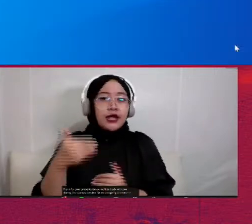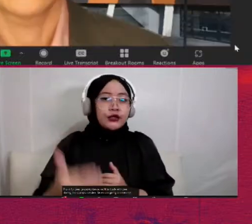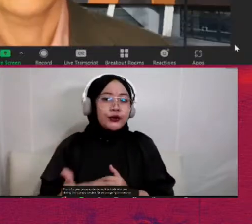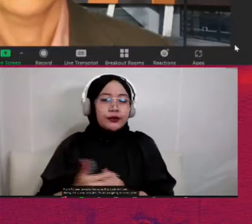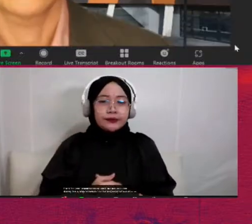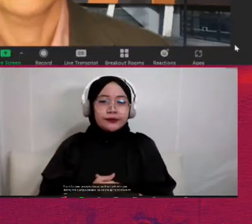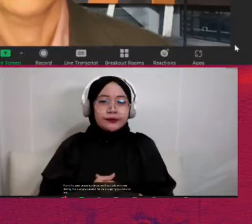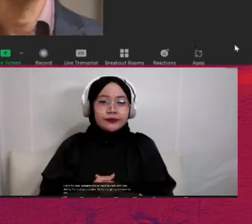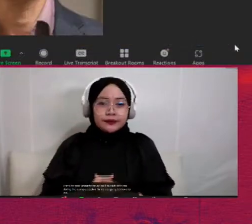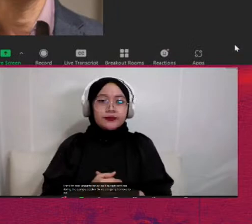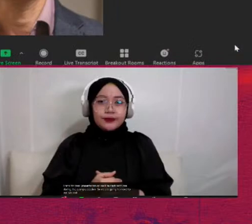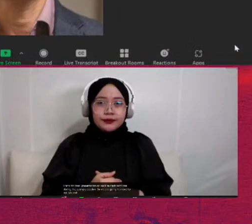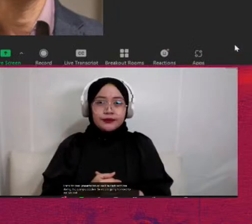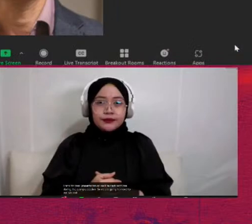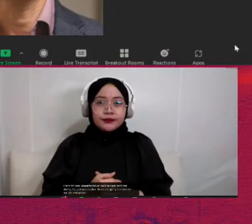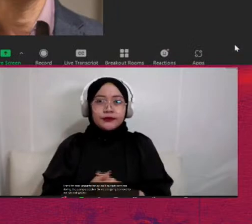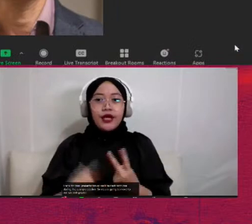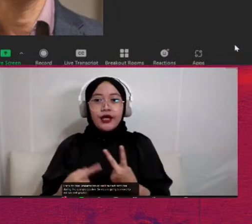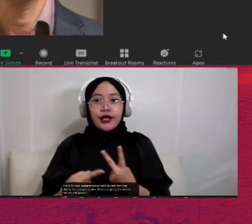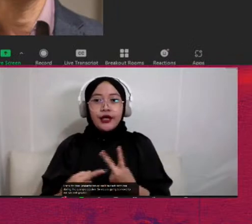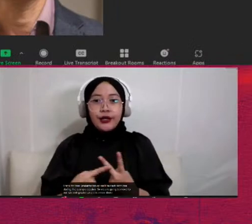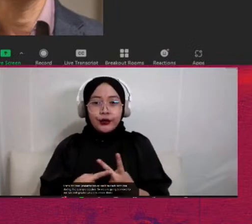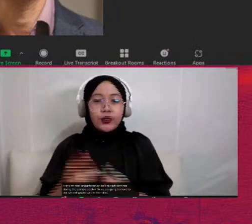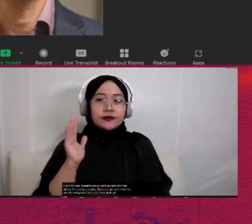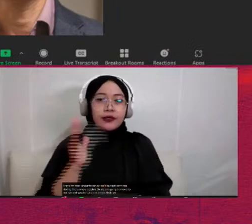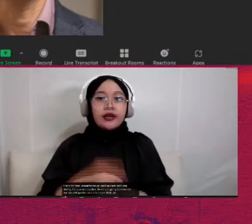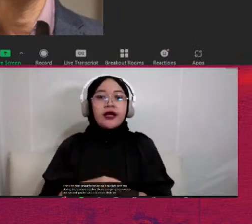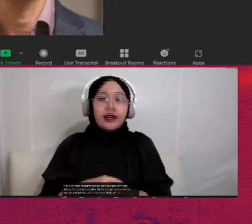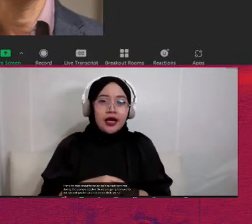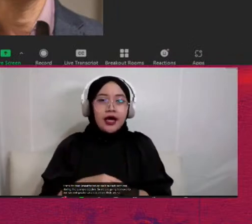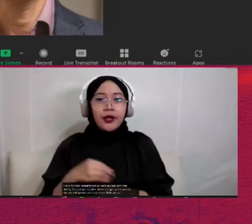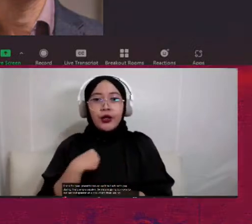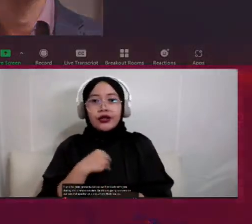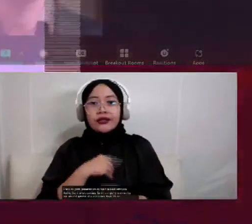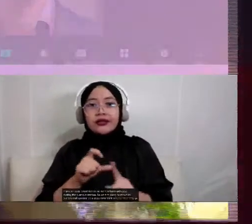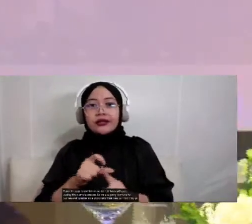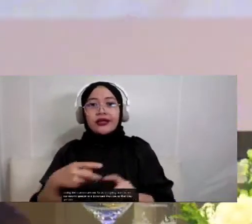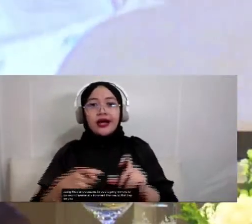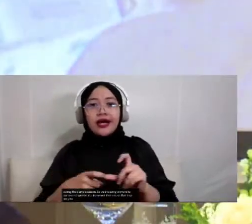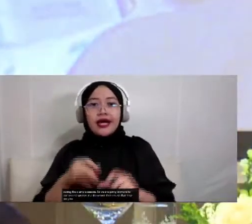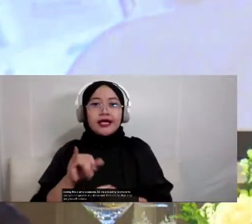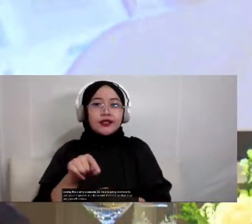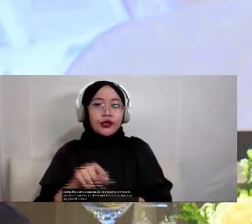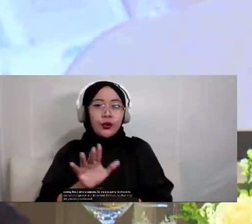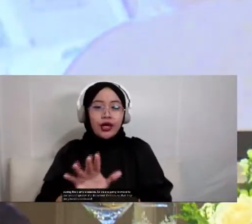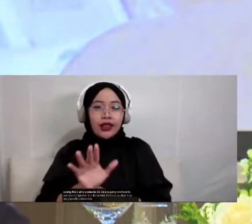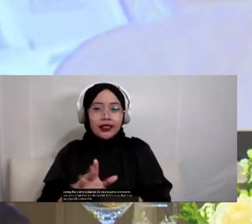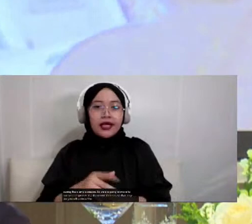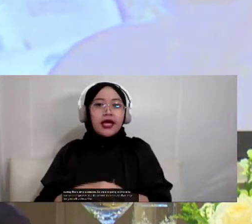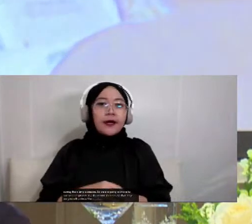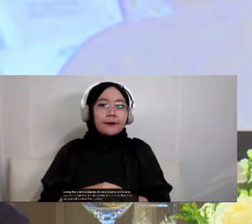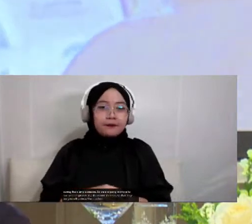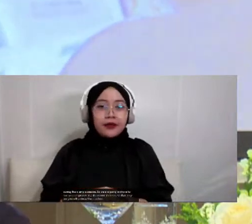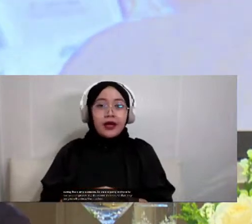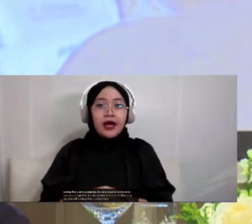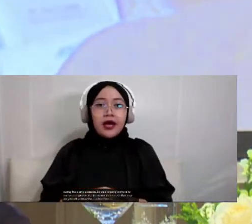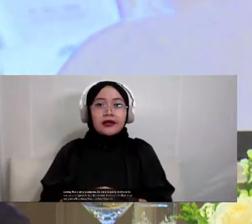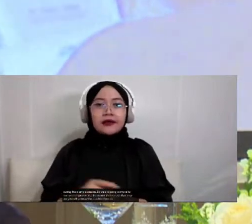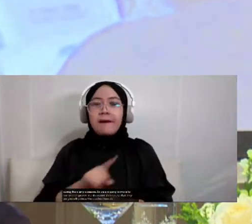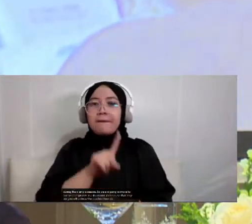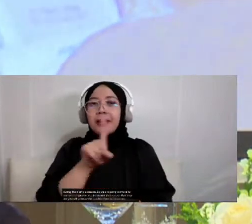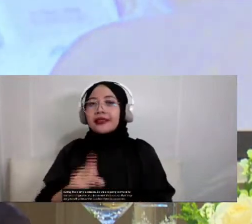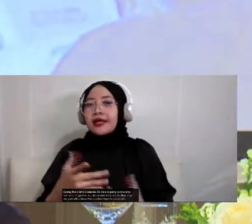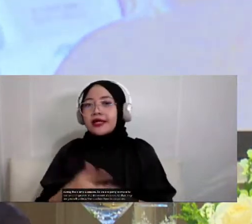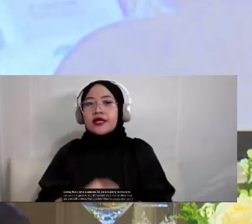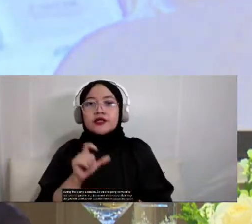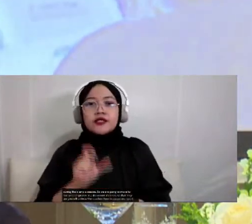our second speaker, Dr. Desi. So Dr. Desi will address the question, how do corporates